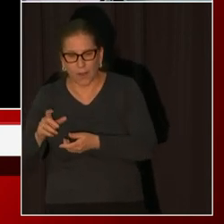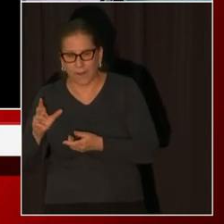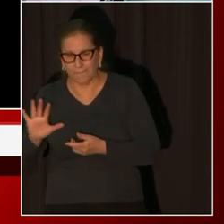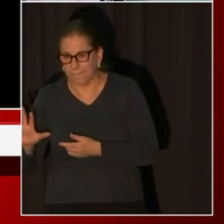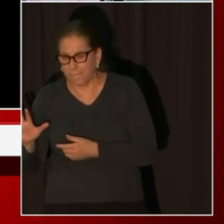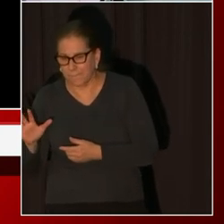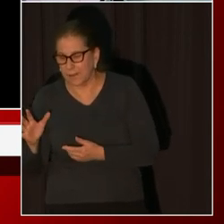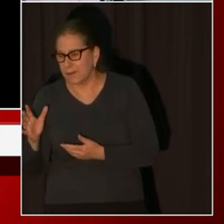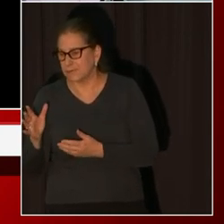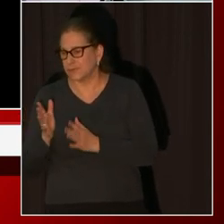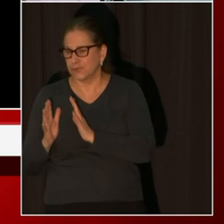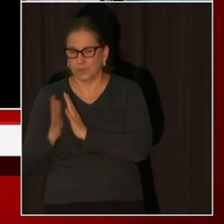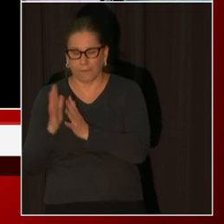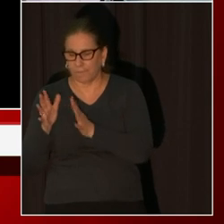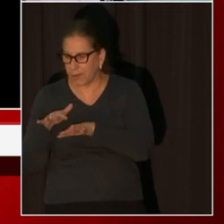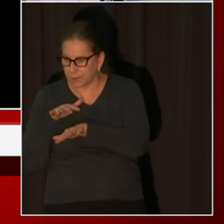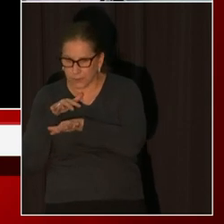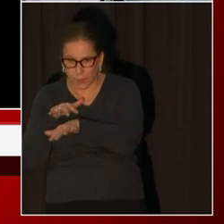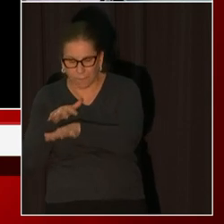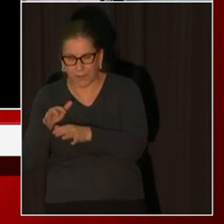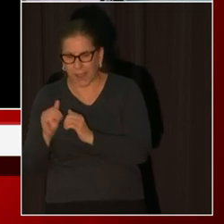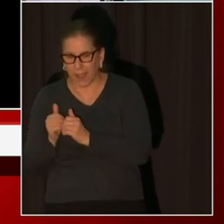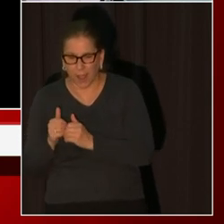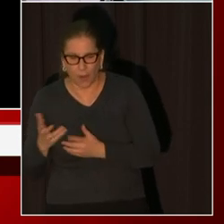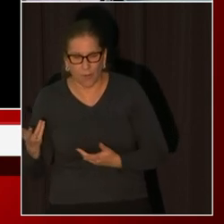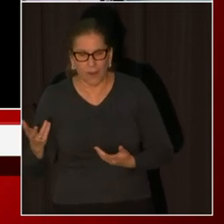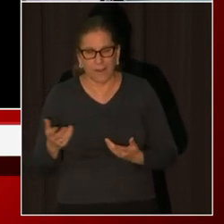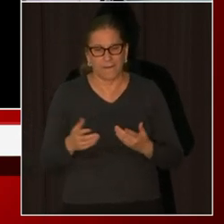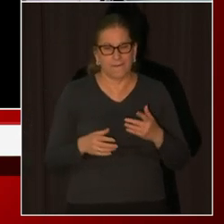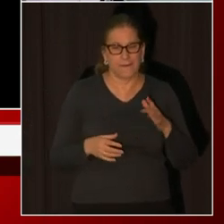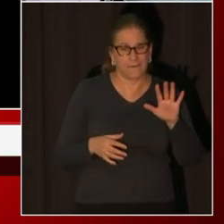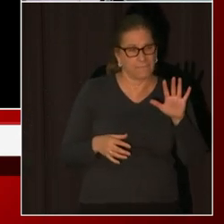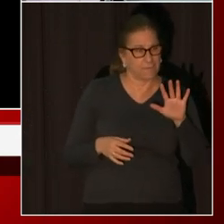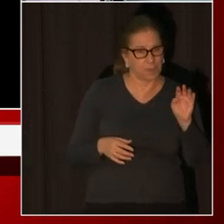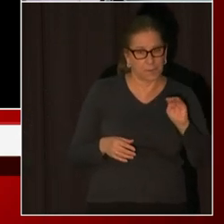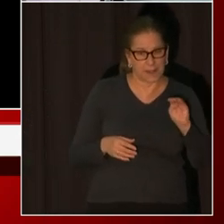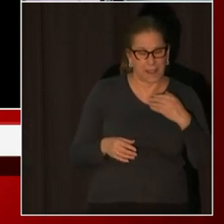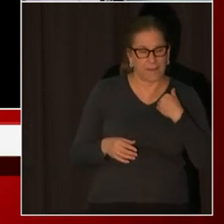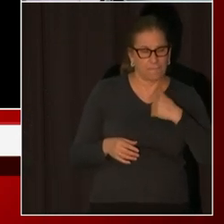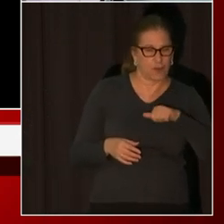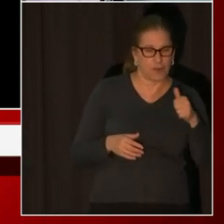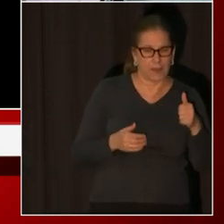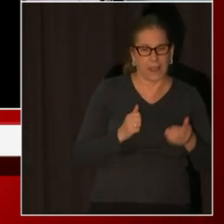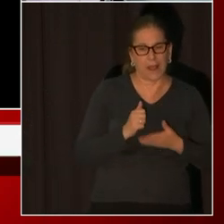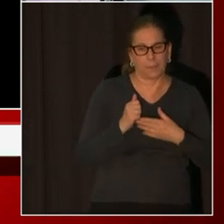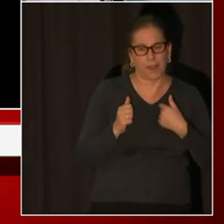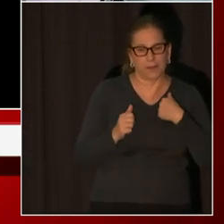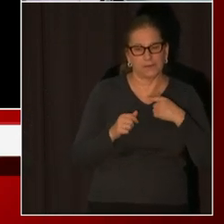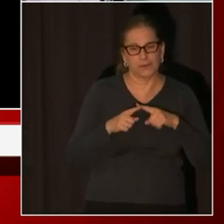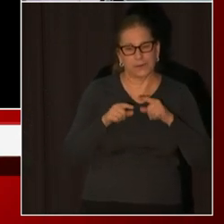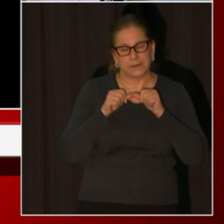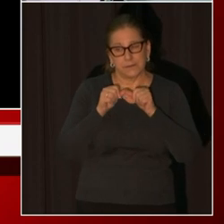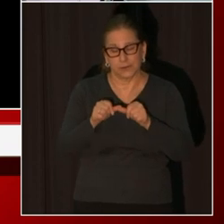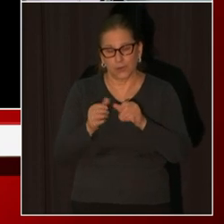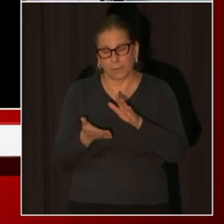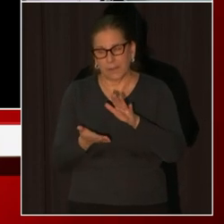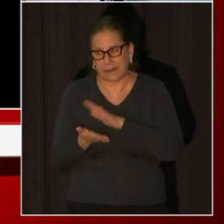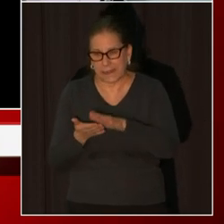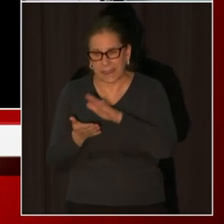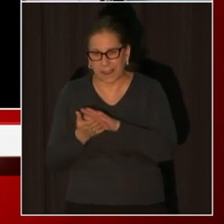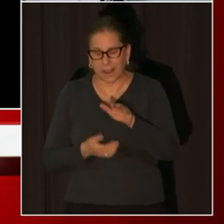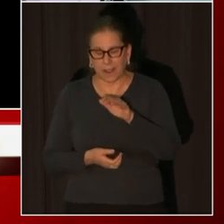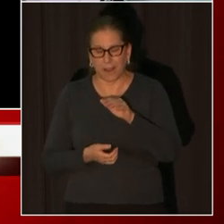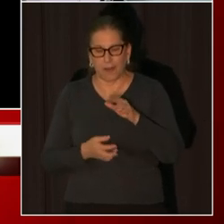efforts. $40 million to help us continue to clean up the Anacostia River, $53 million for tree planting in our urban